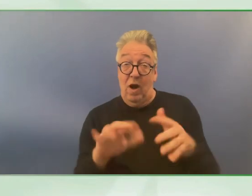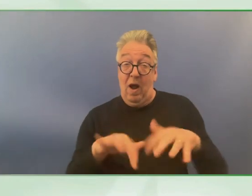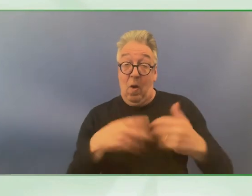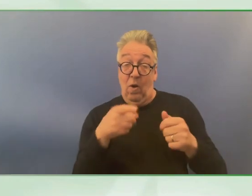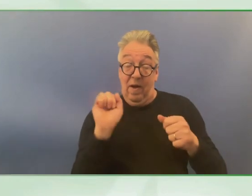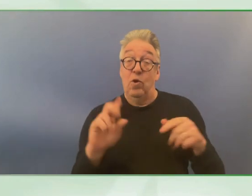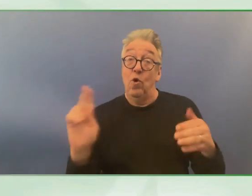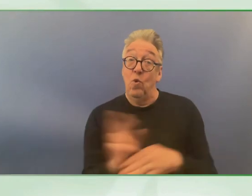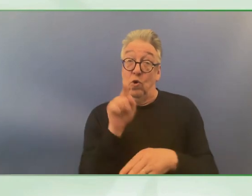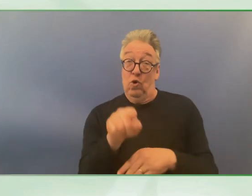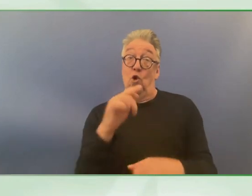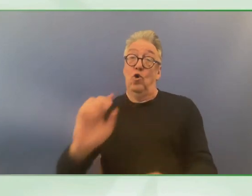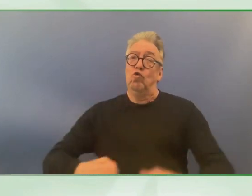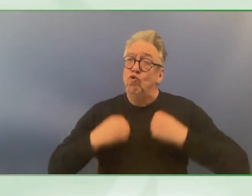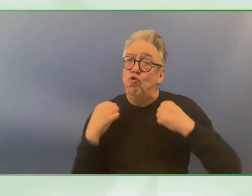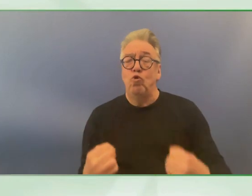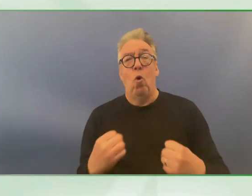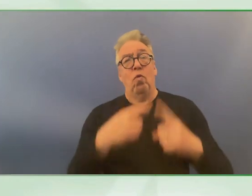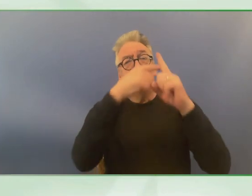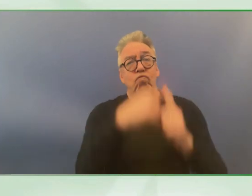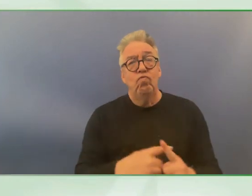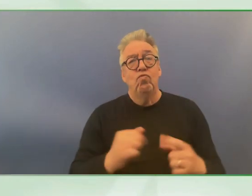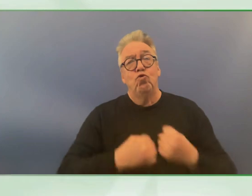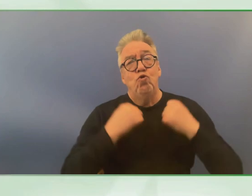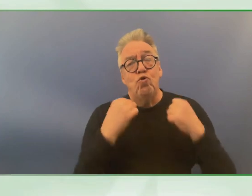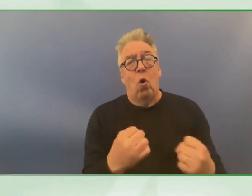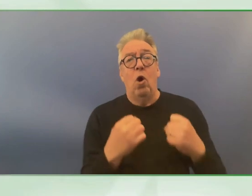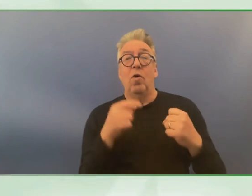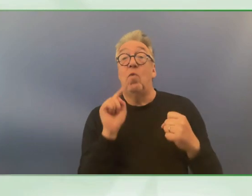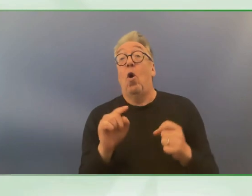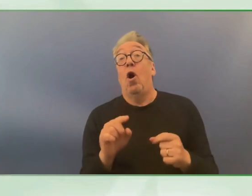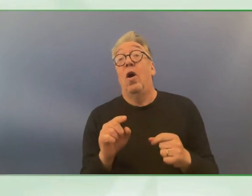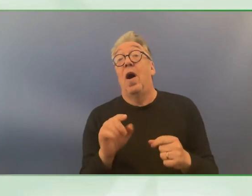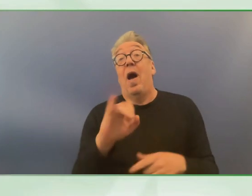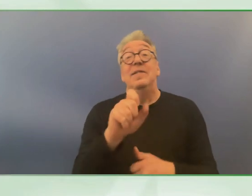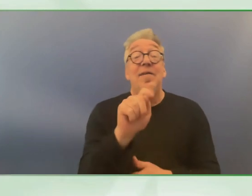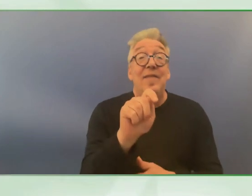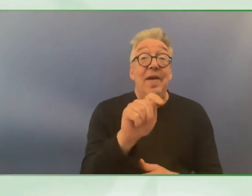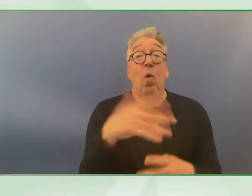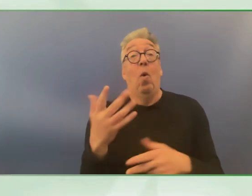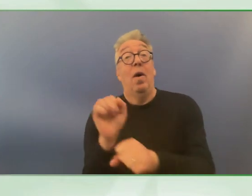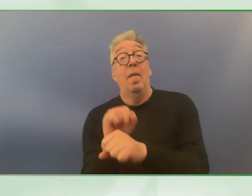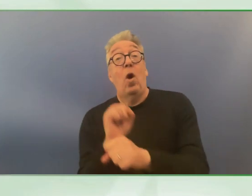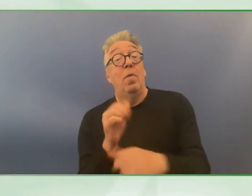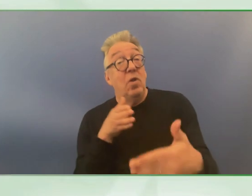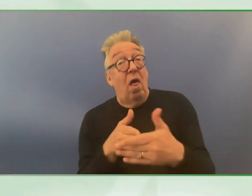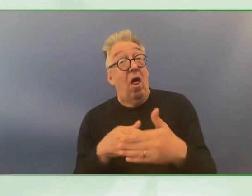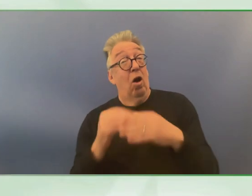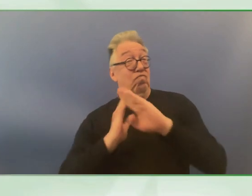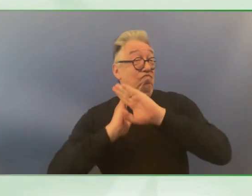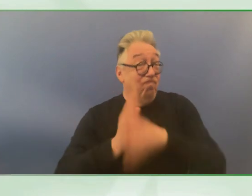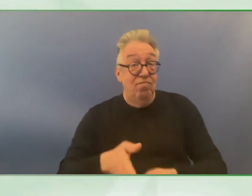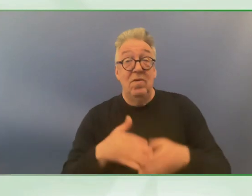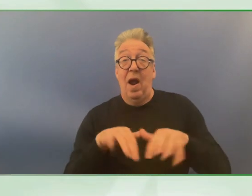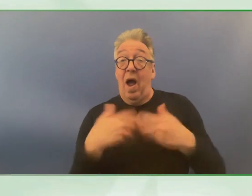to overcome a challenge in either your employment or ICT journey? Certainly. So,